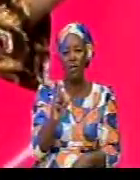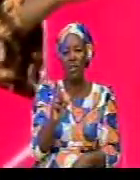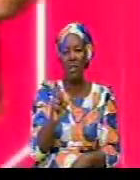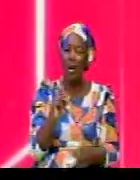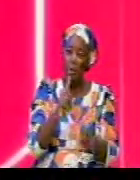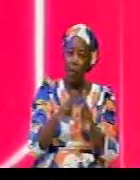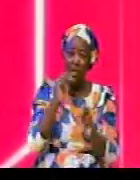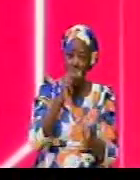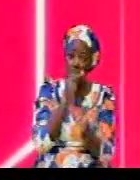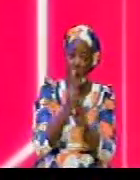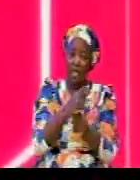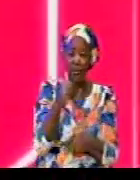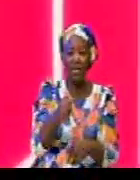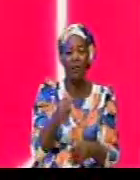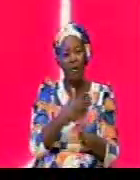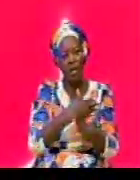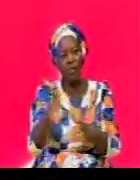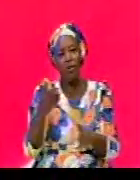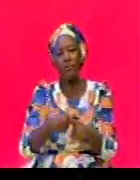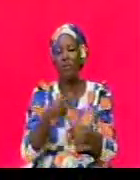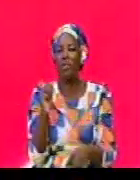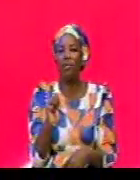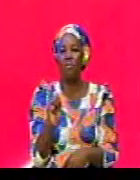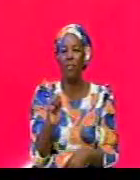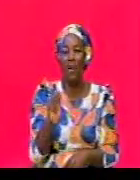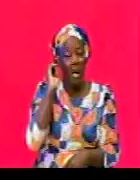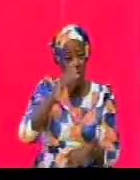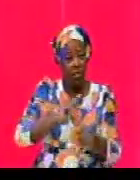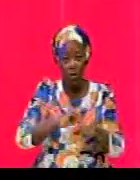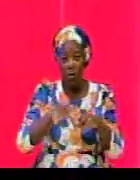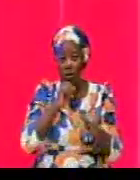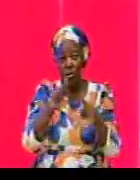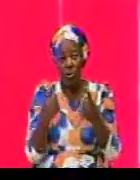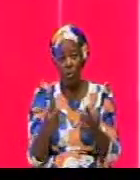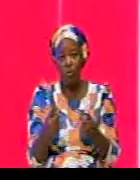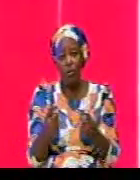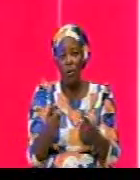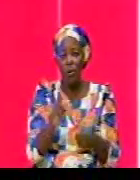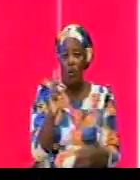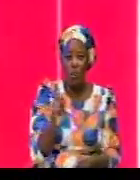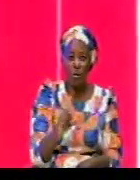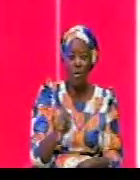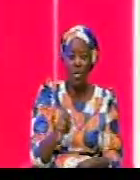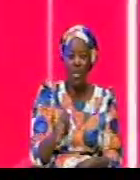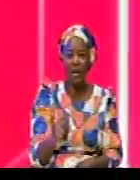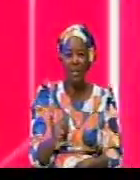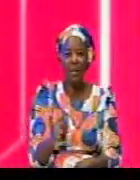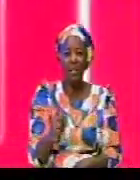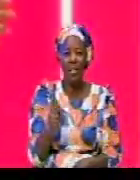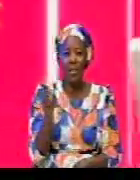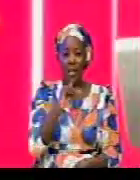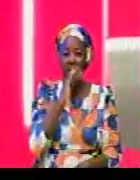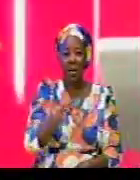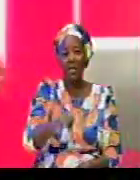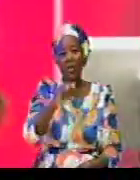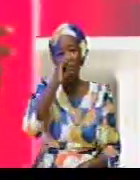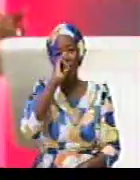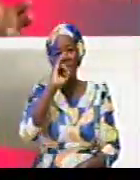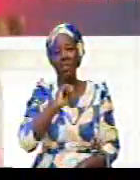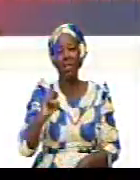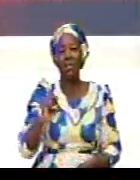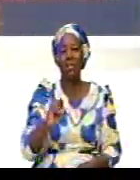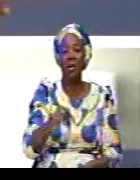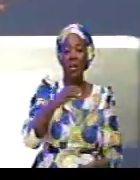99 people to make 100. He keepeth himself away from them. It doesn't go